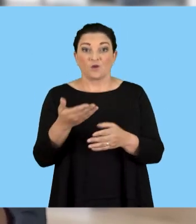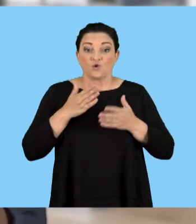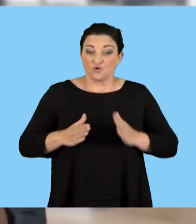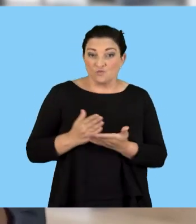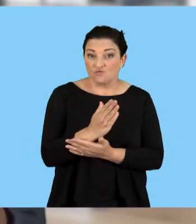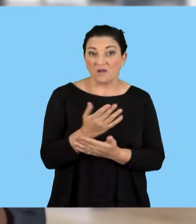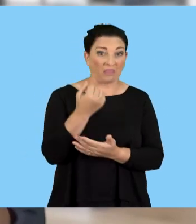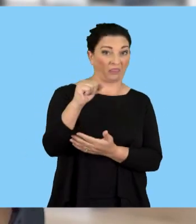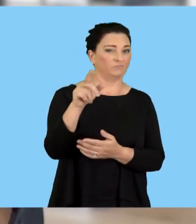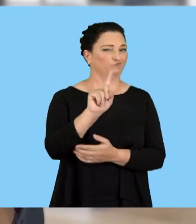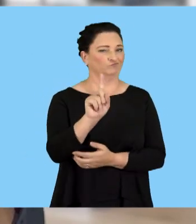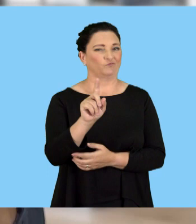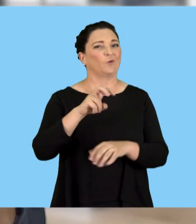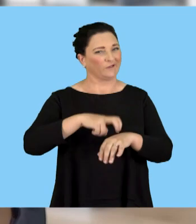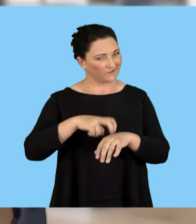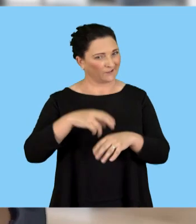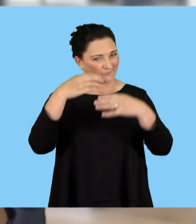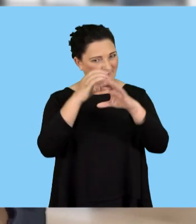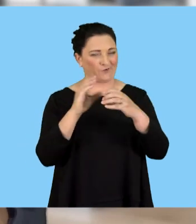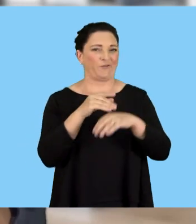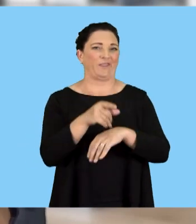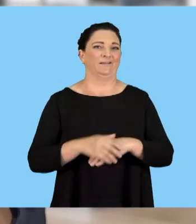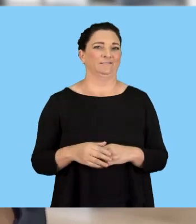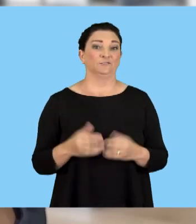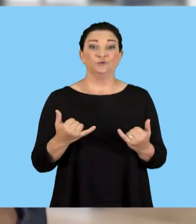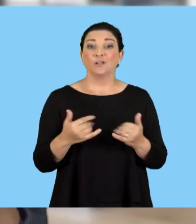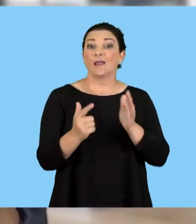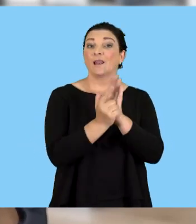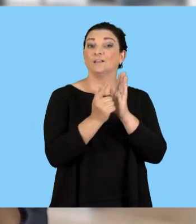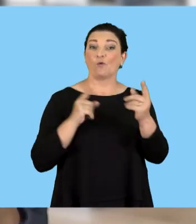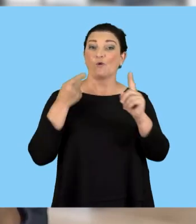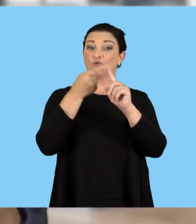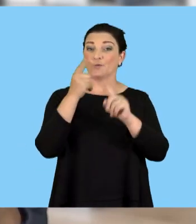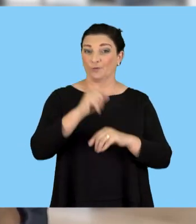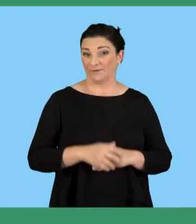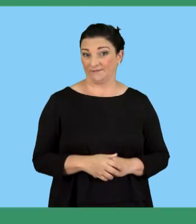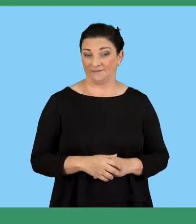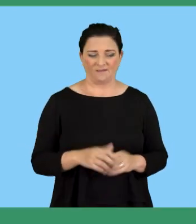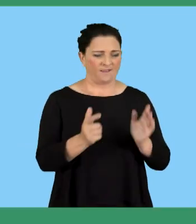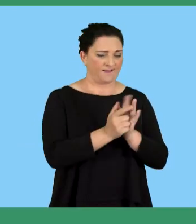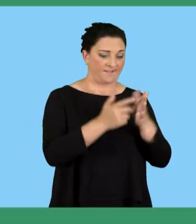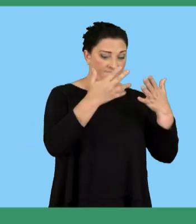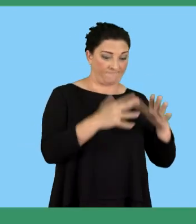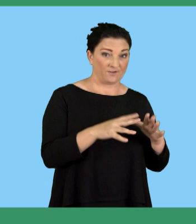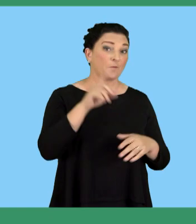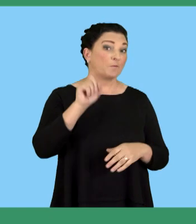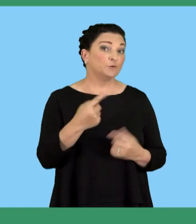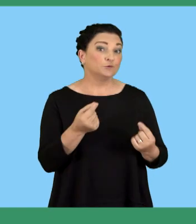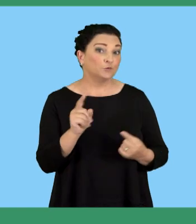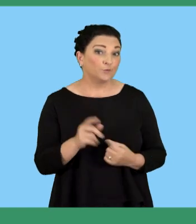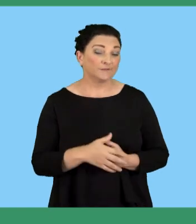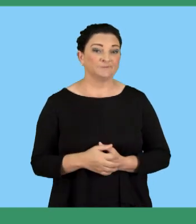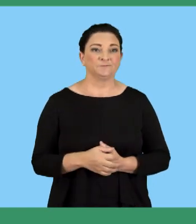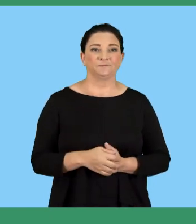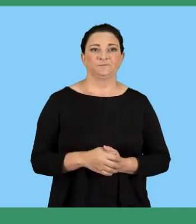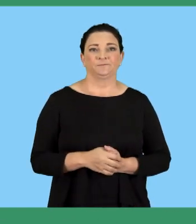rights. So we'll be looking into that. Let us look into our lesson now, objectives. At the end of this lesson, you should be